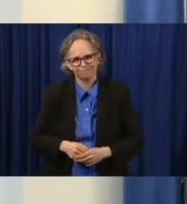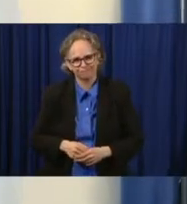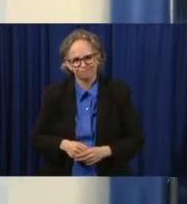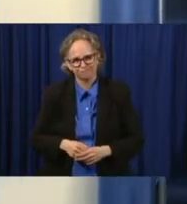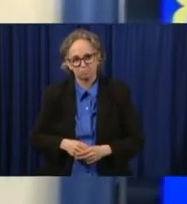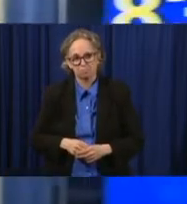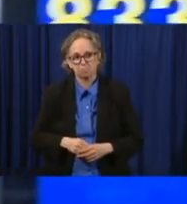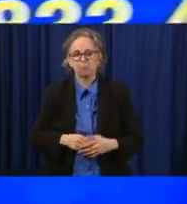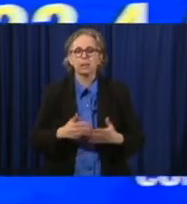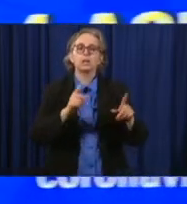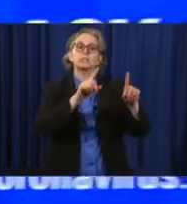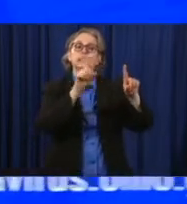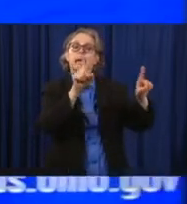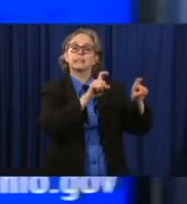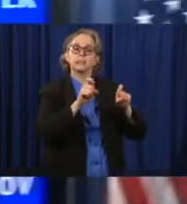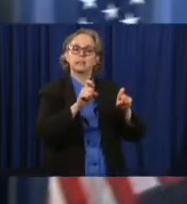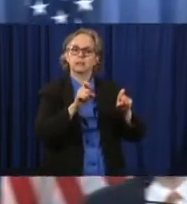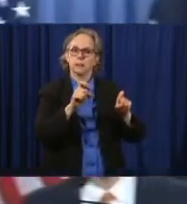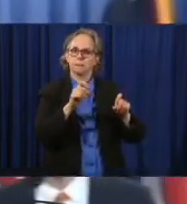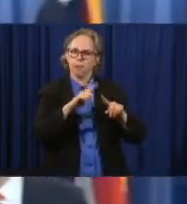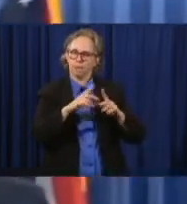wisely.